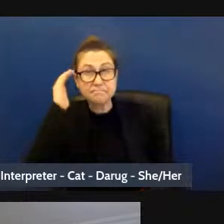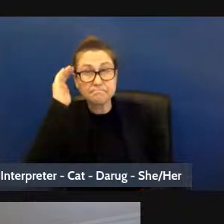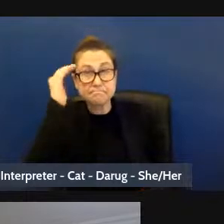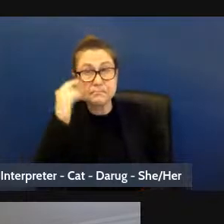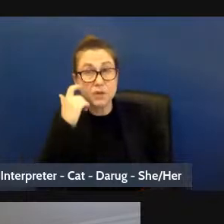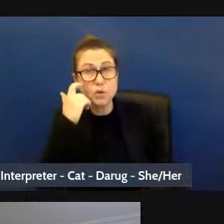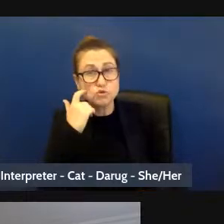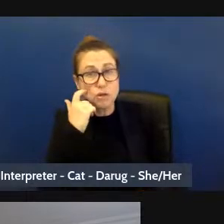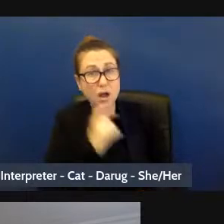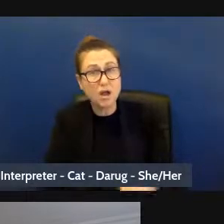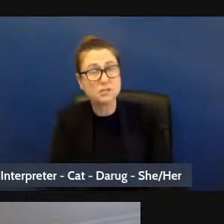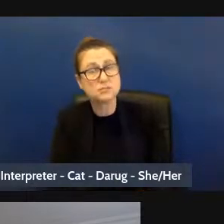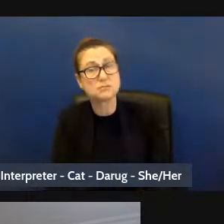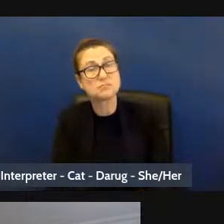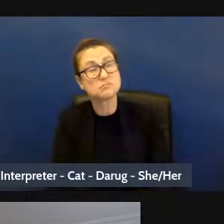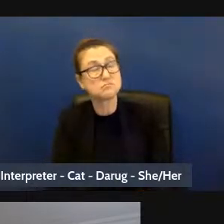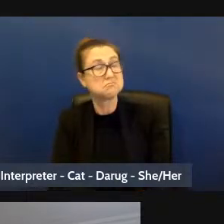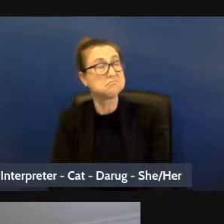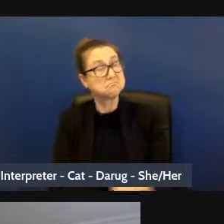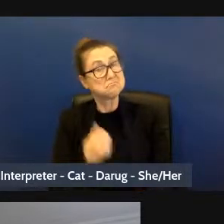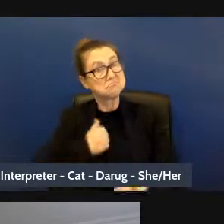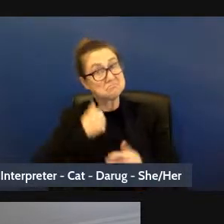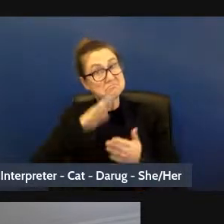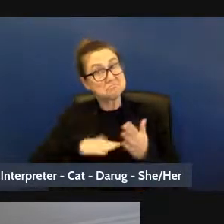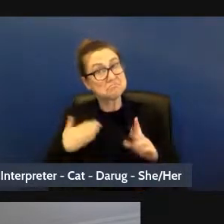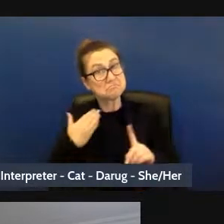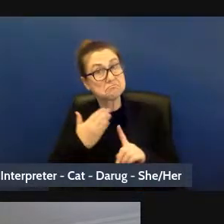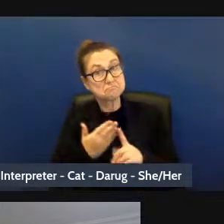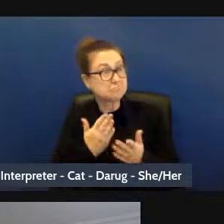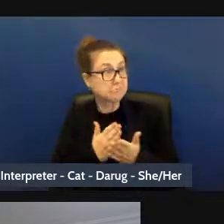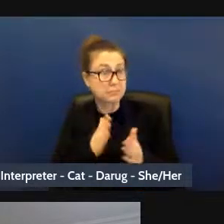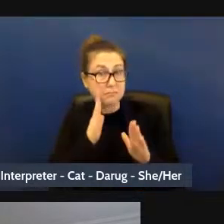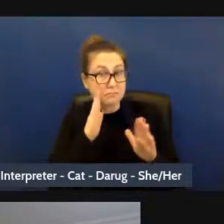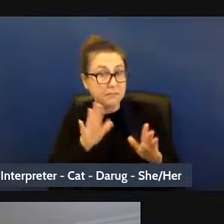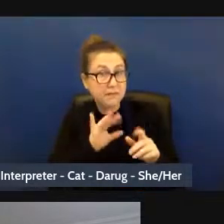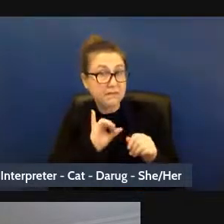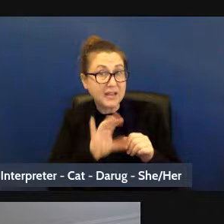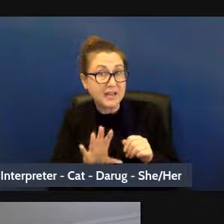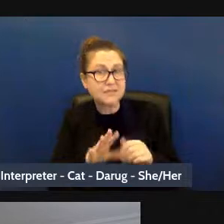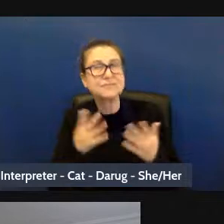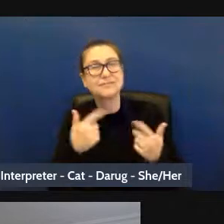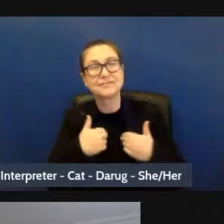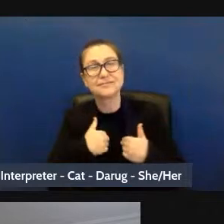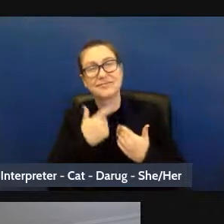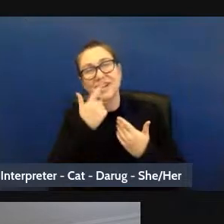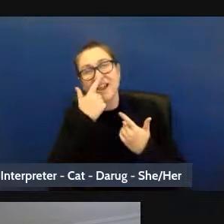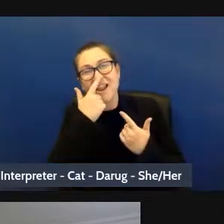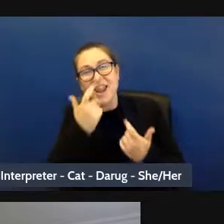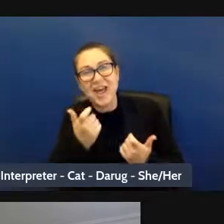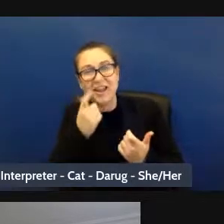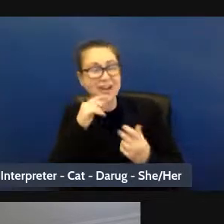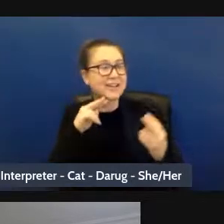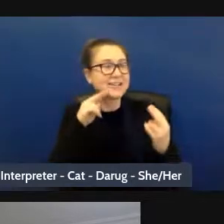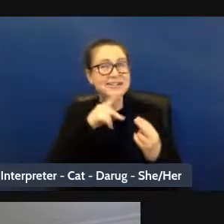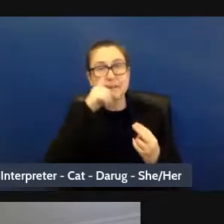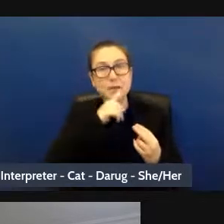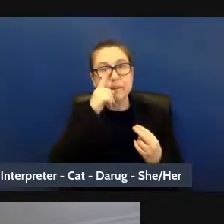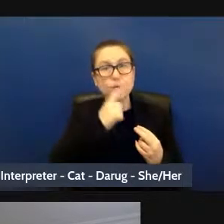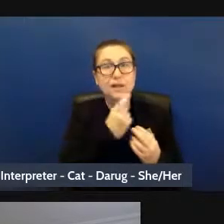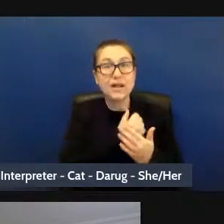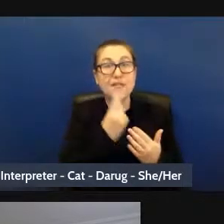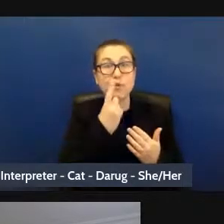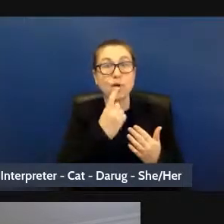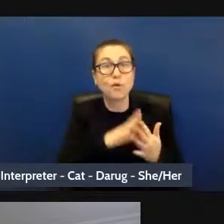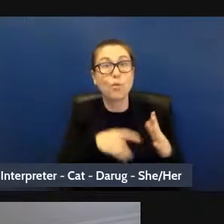found it's been fantastic in terms of I'm very lucky. I get to see people twice a week, and